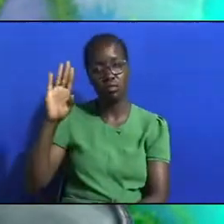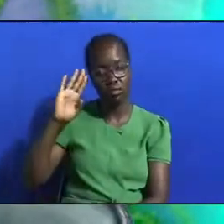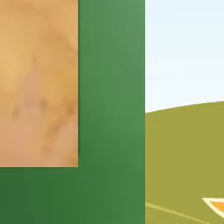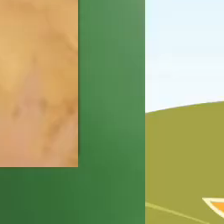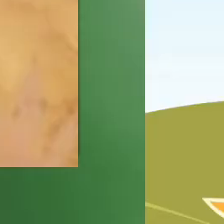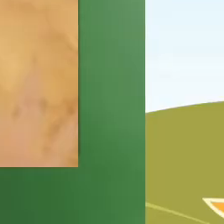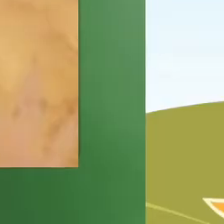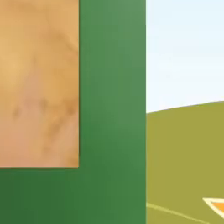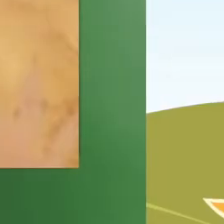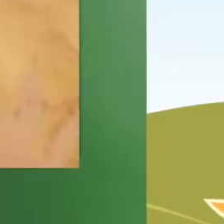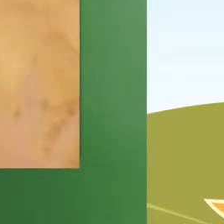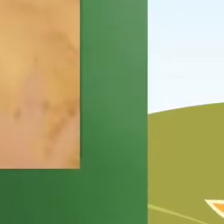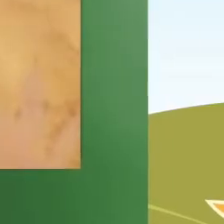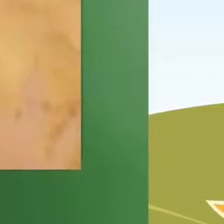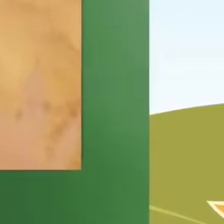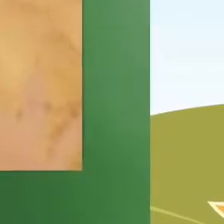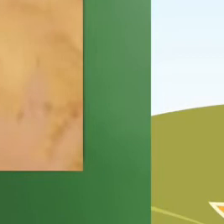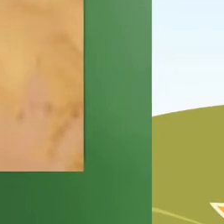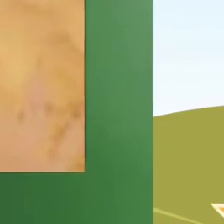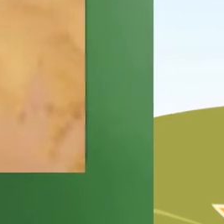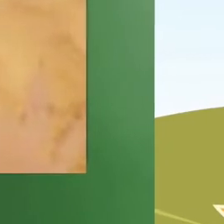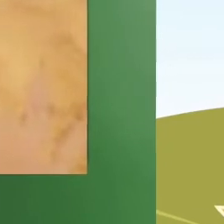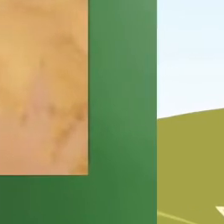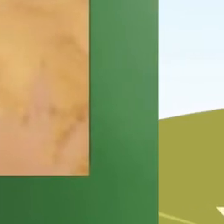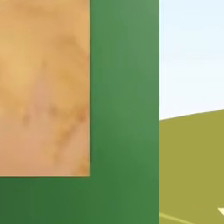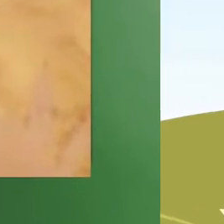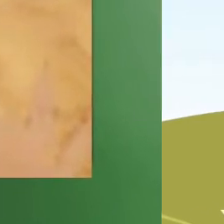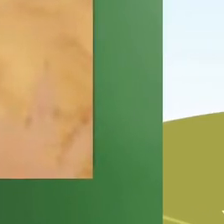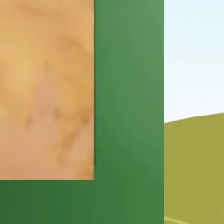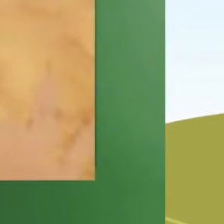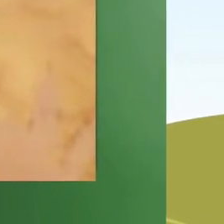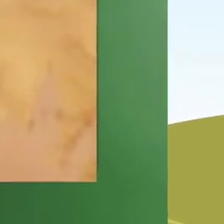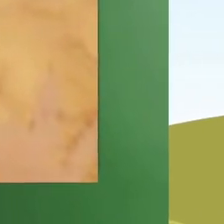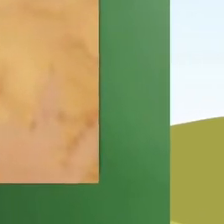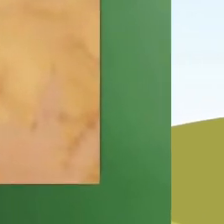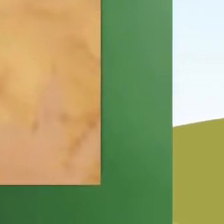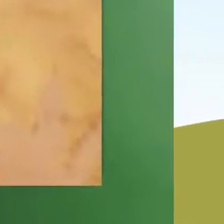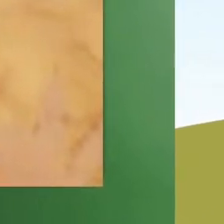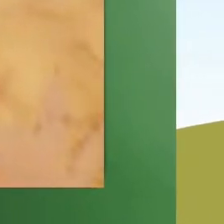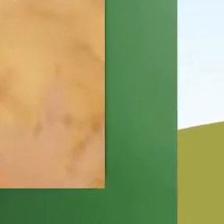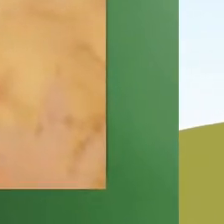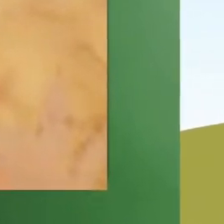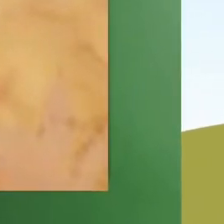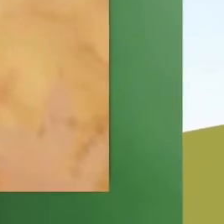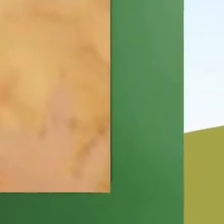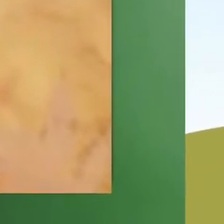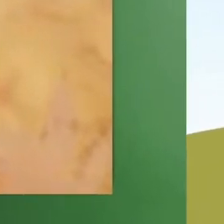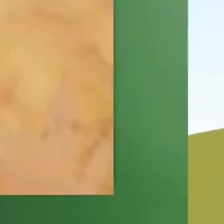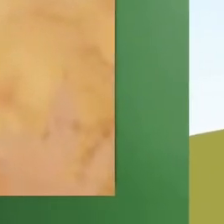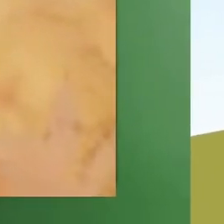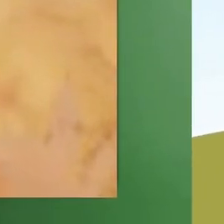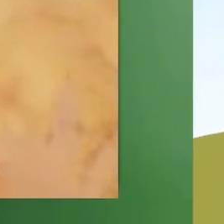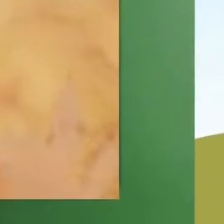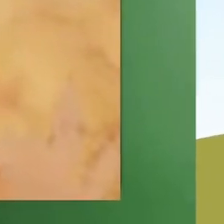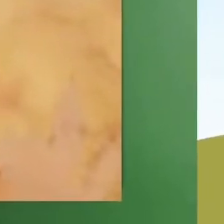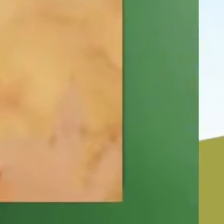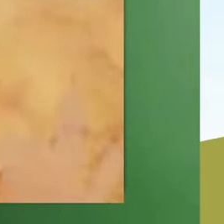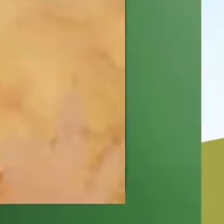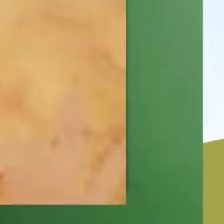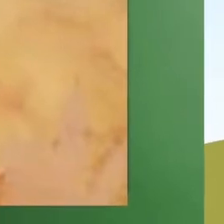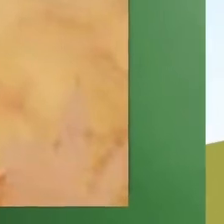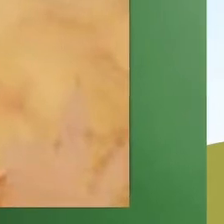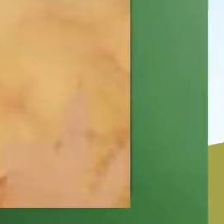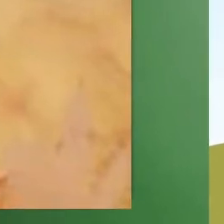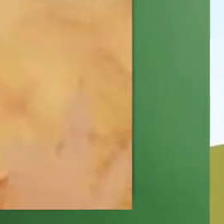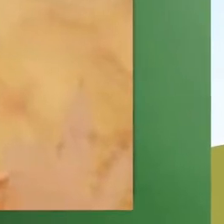in Jerusalem saw a great army from afar.